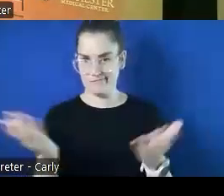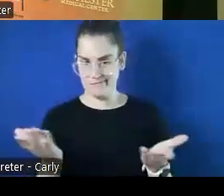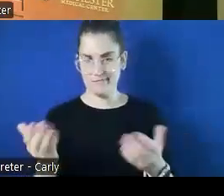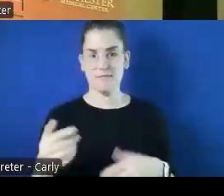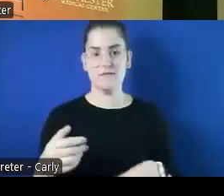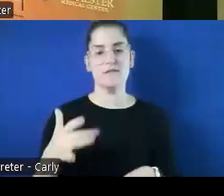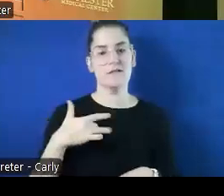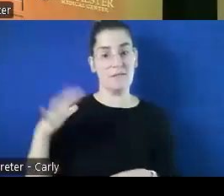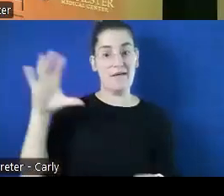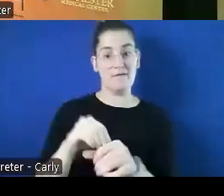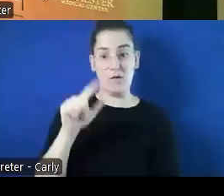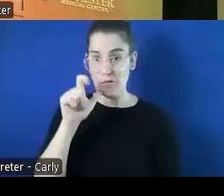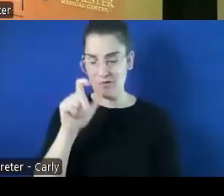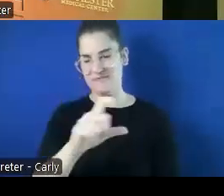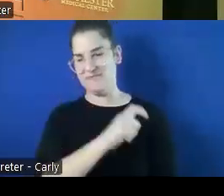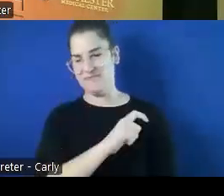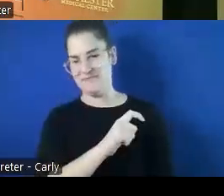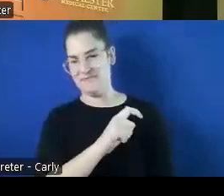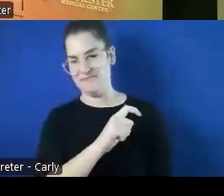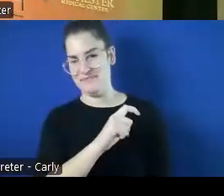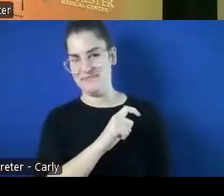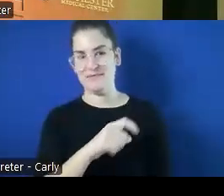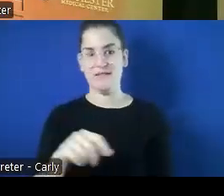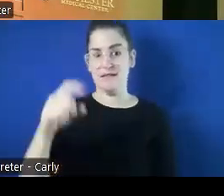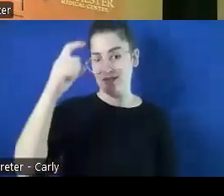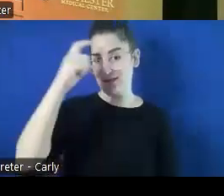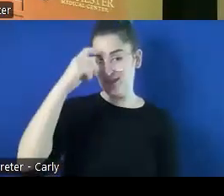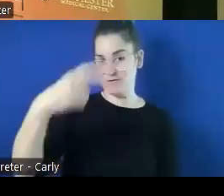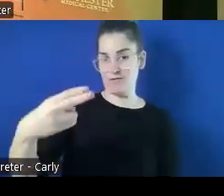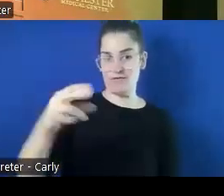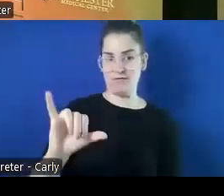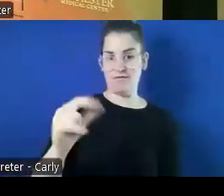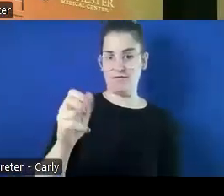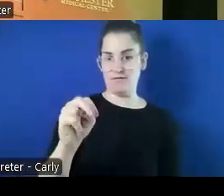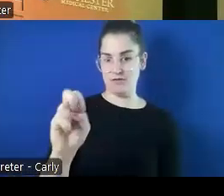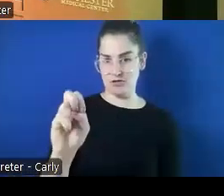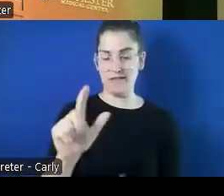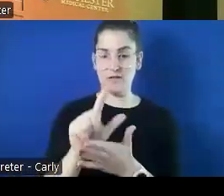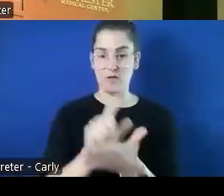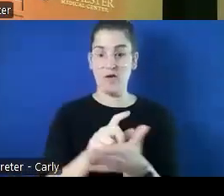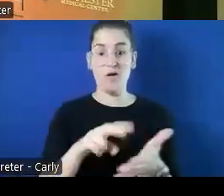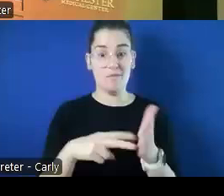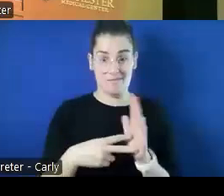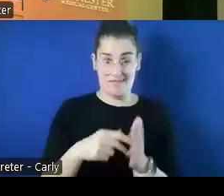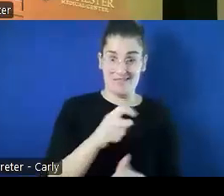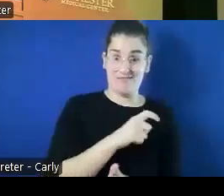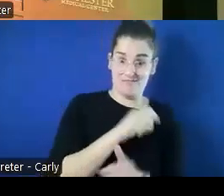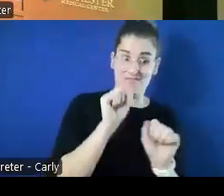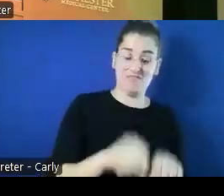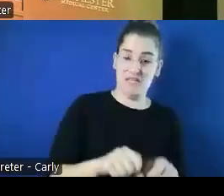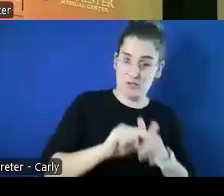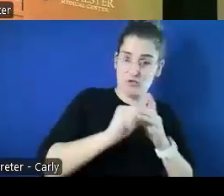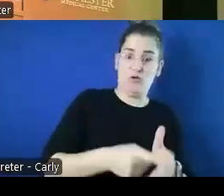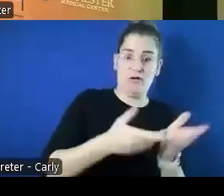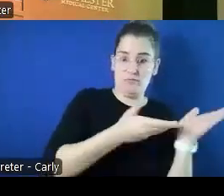of law enforcement officers. The mental hygiene law in our state allows law enforcement officers to initiate the transport of patients to